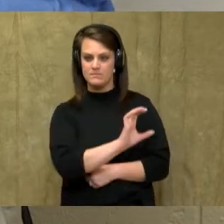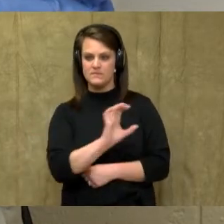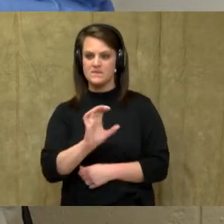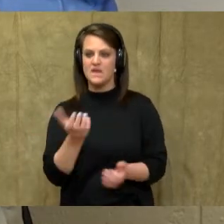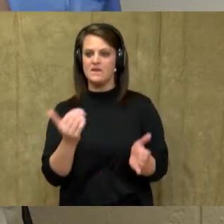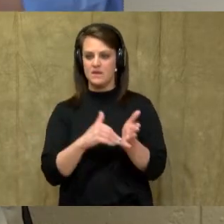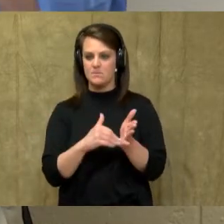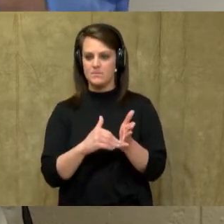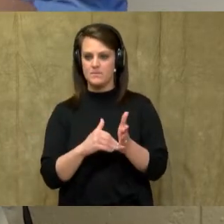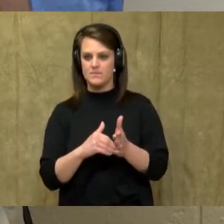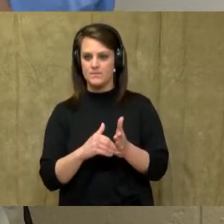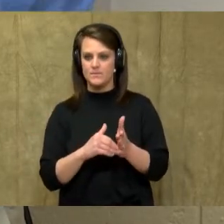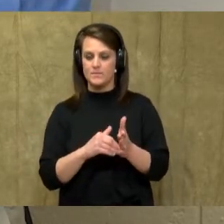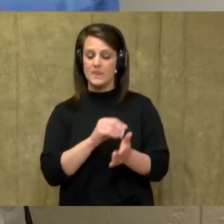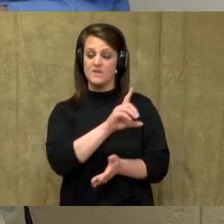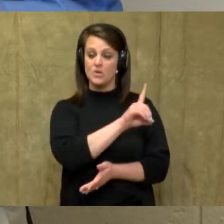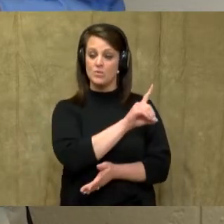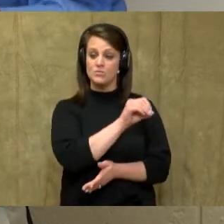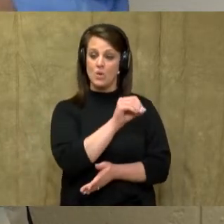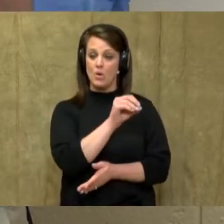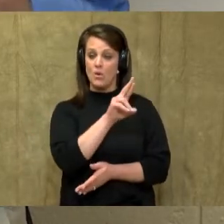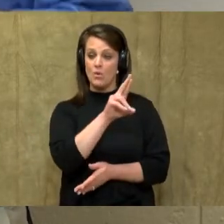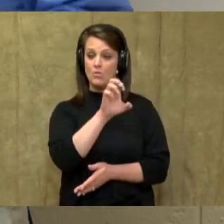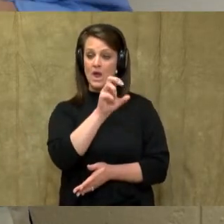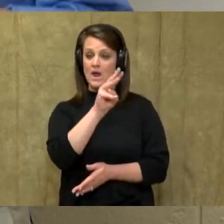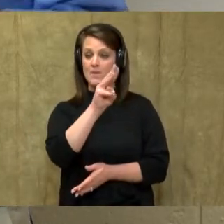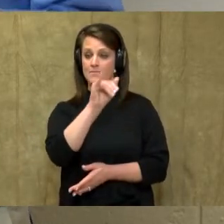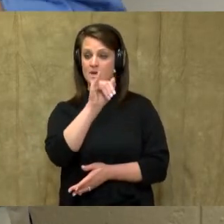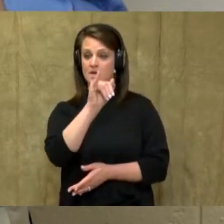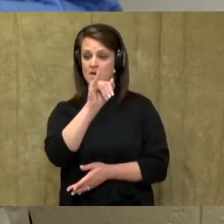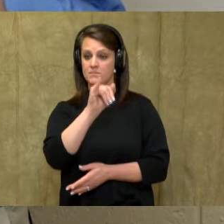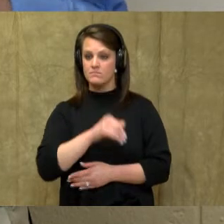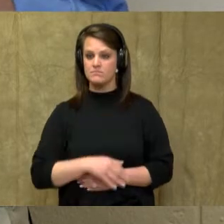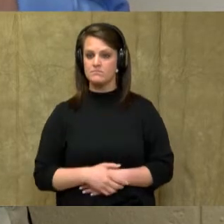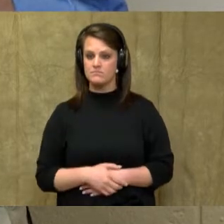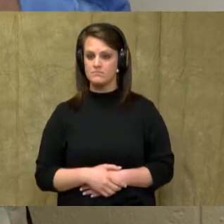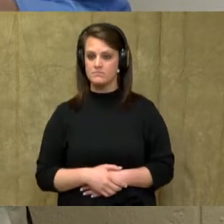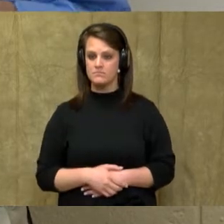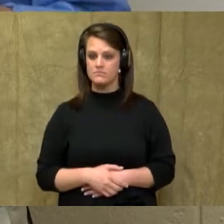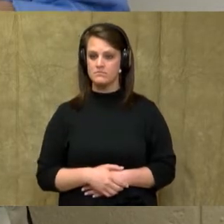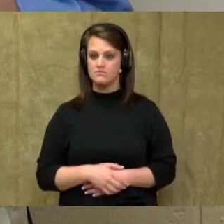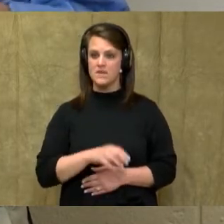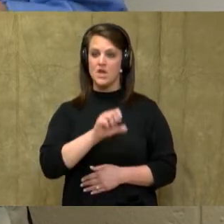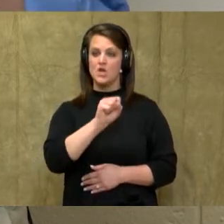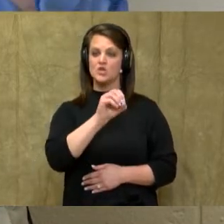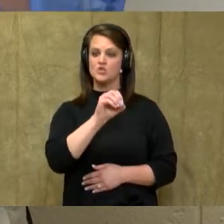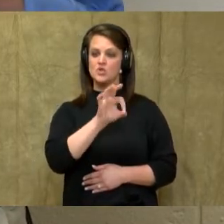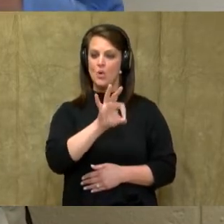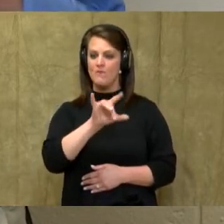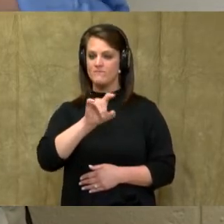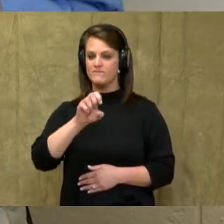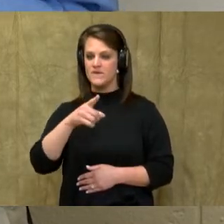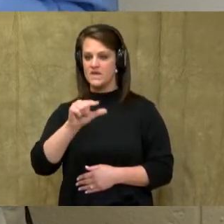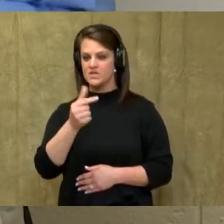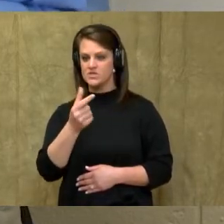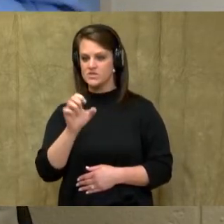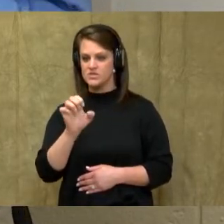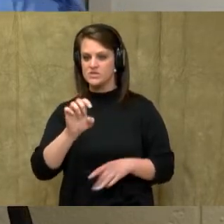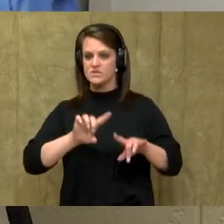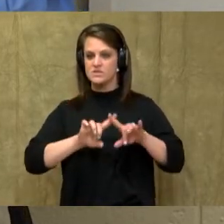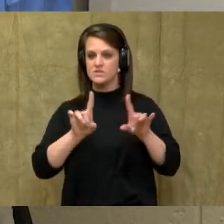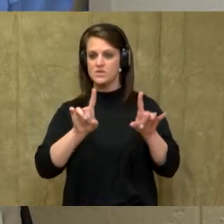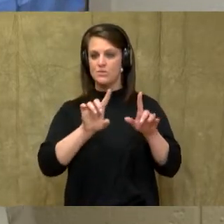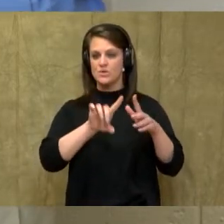when we sing the do, re, mi sounds. We call that solfege. Just like when we sing solfege, we return to do. Here we're